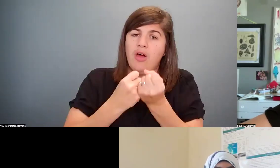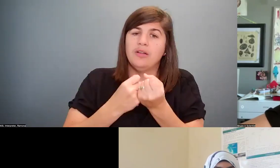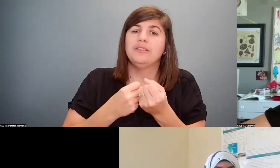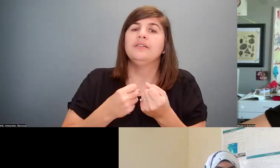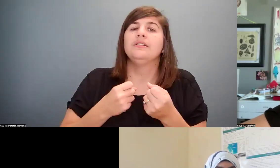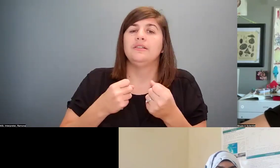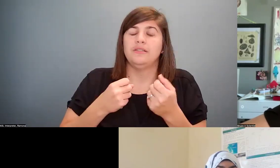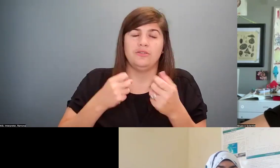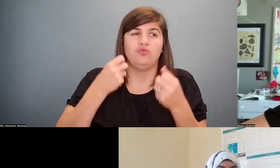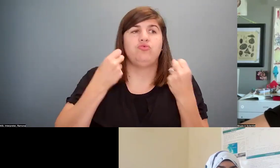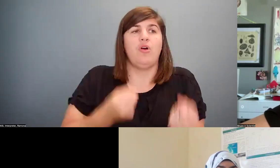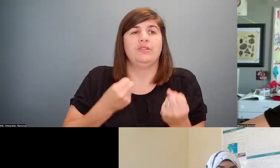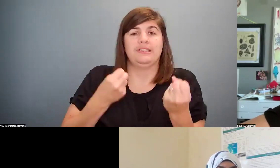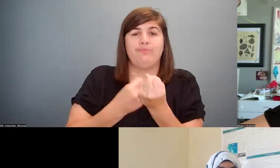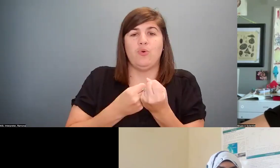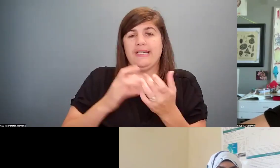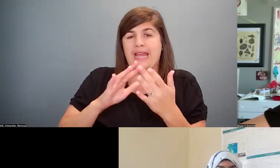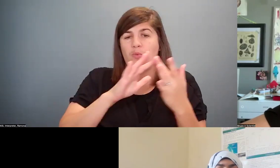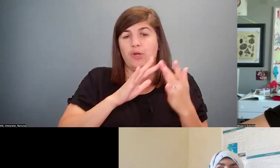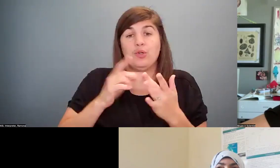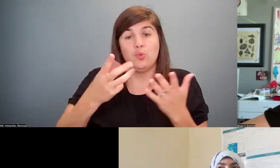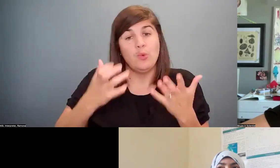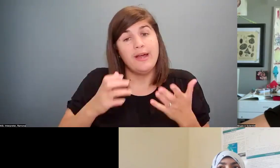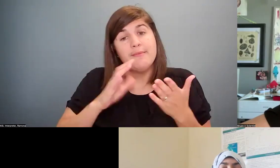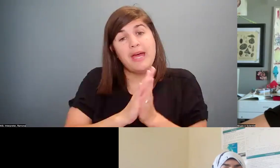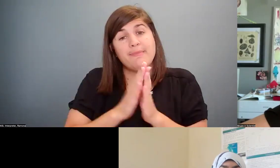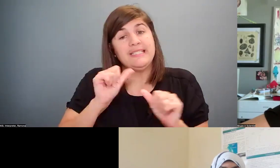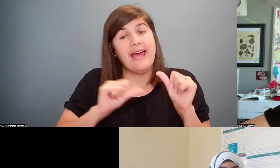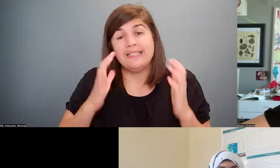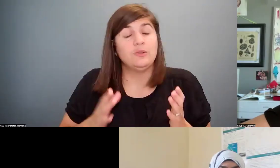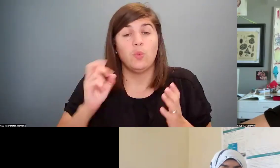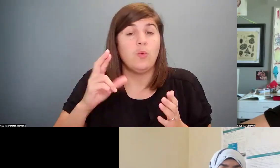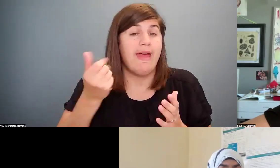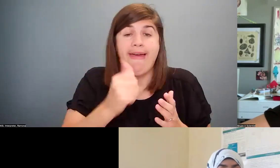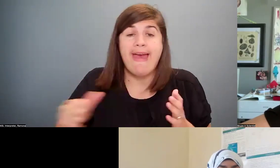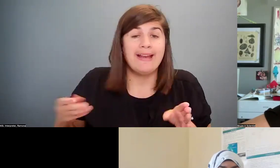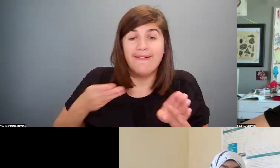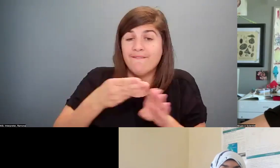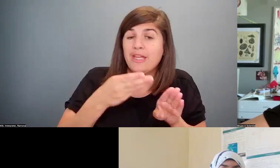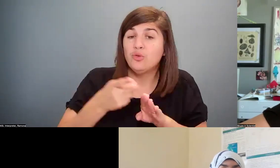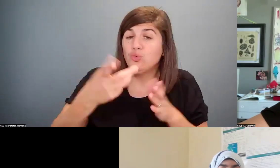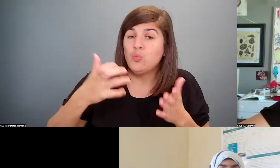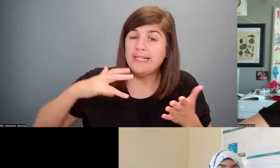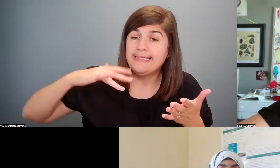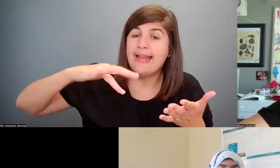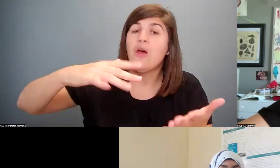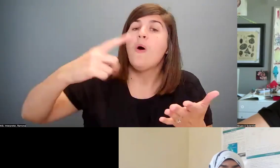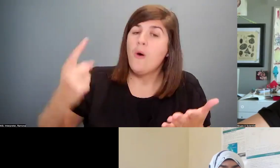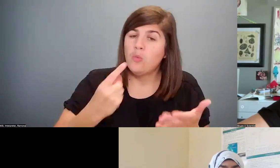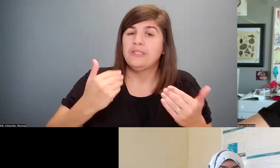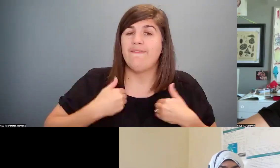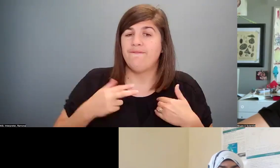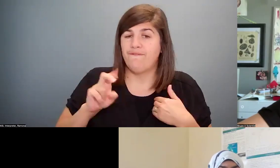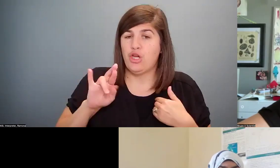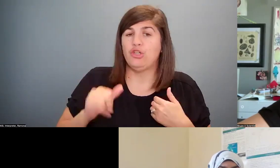network. So if you are wanting to become a scientist, or actually this applies to any field you're wanting to go into, you should always have a very